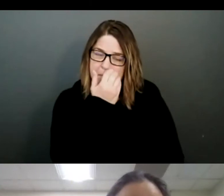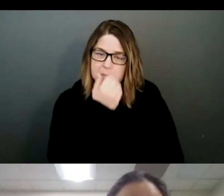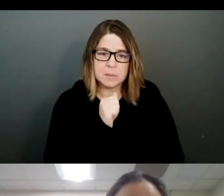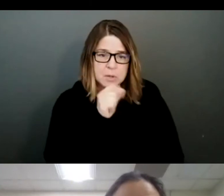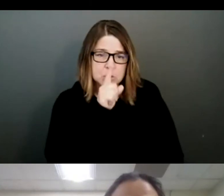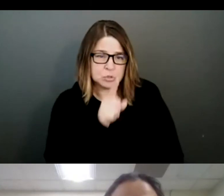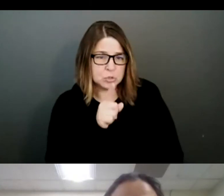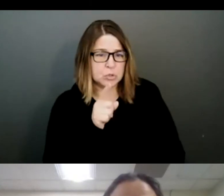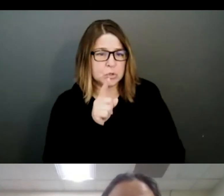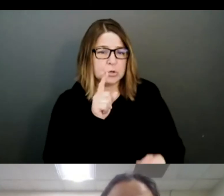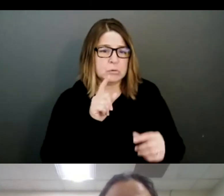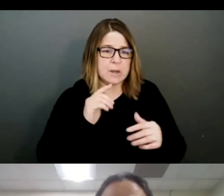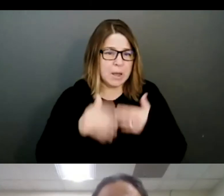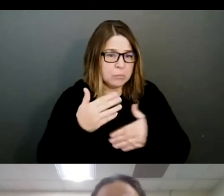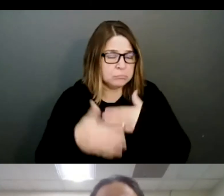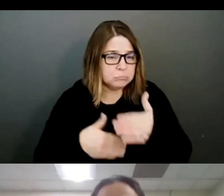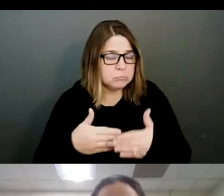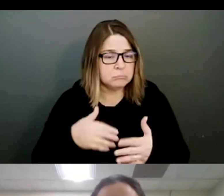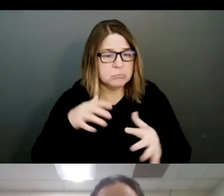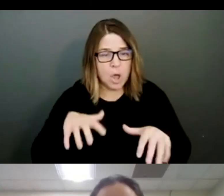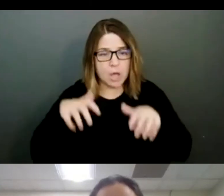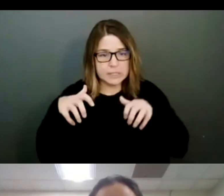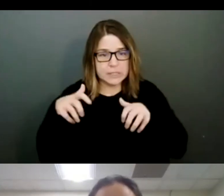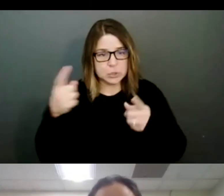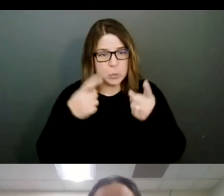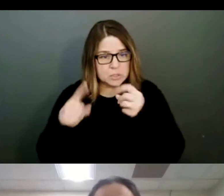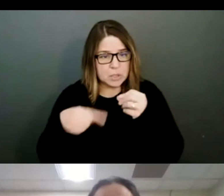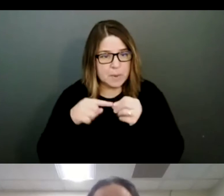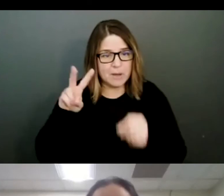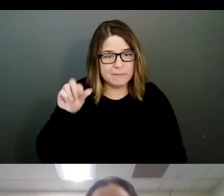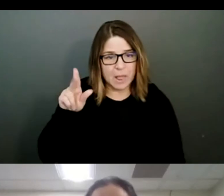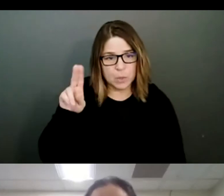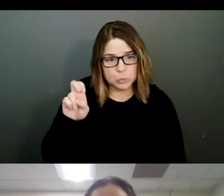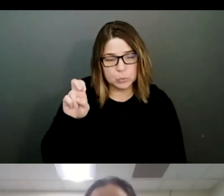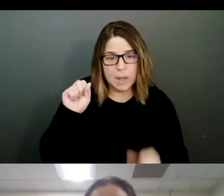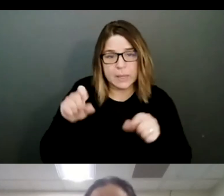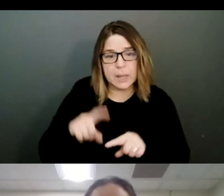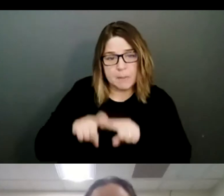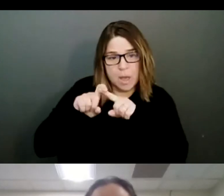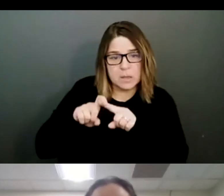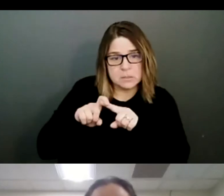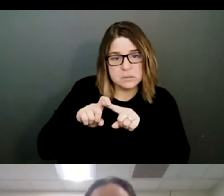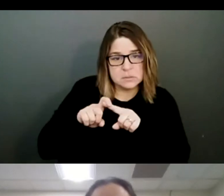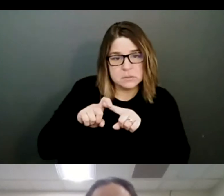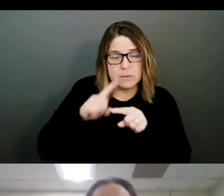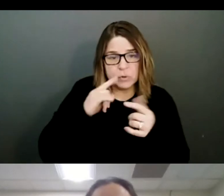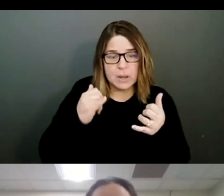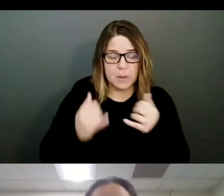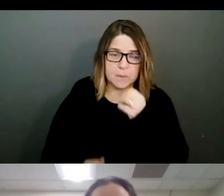be questions from the audience on more of the value piece, but I can pause for